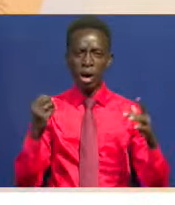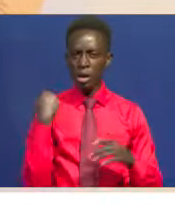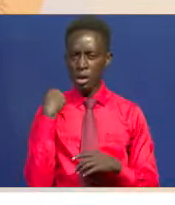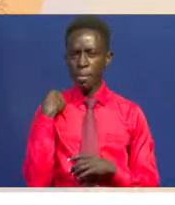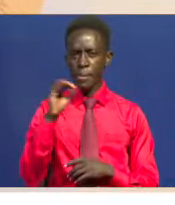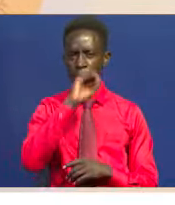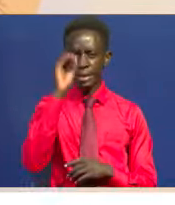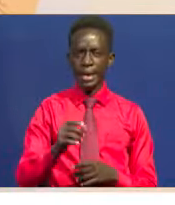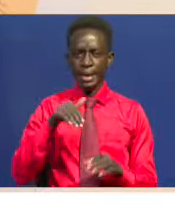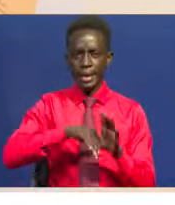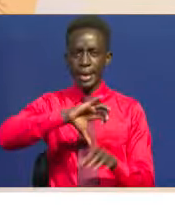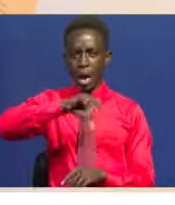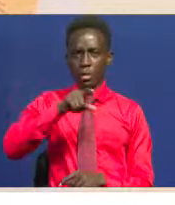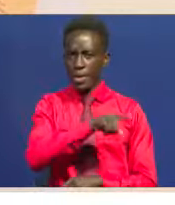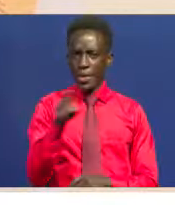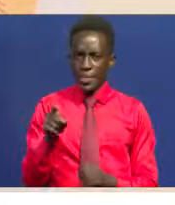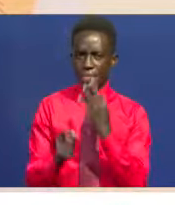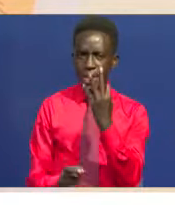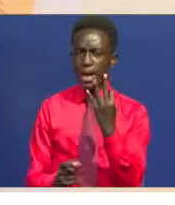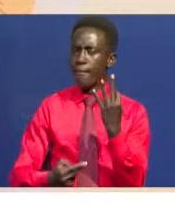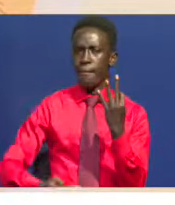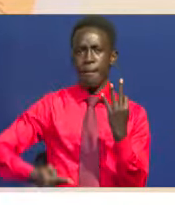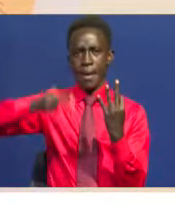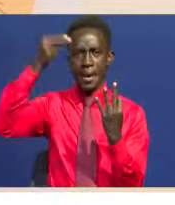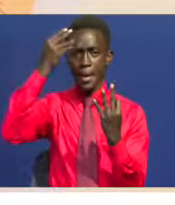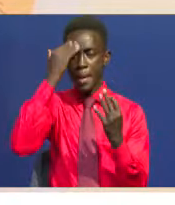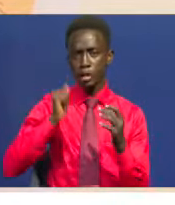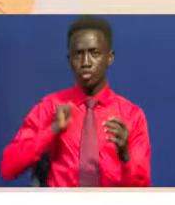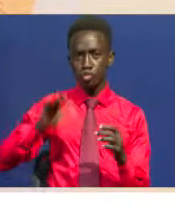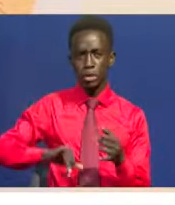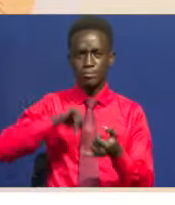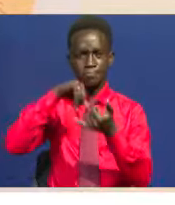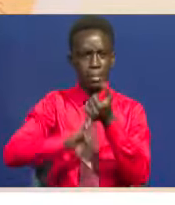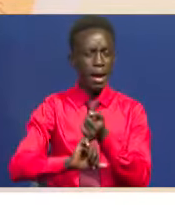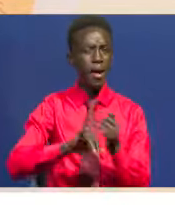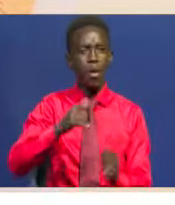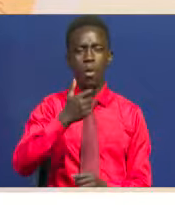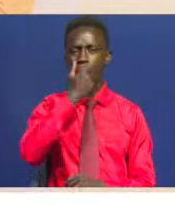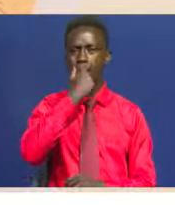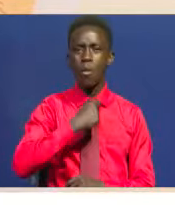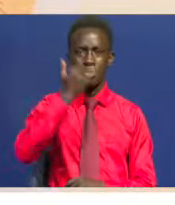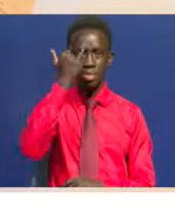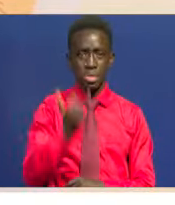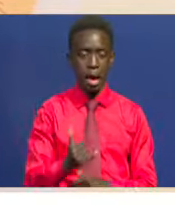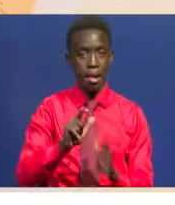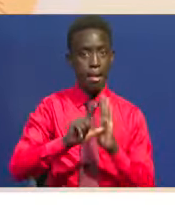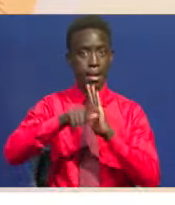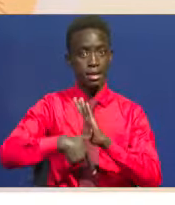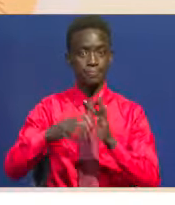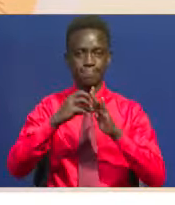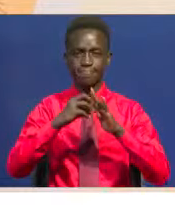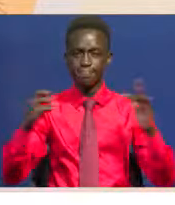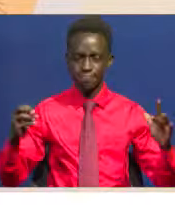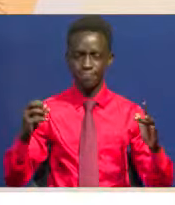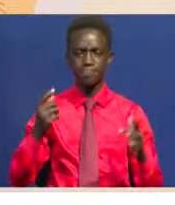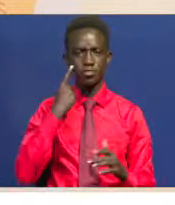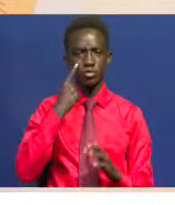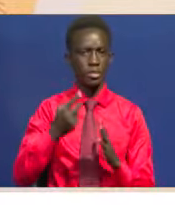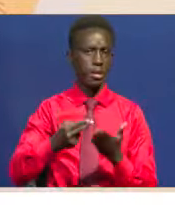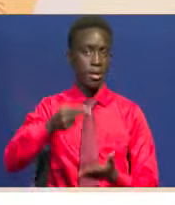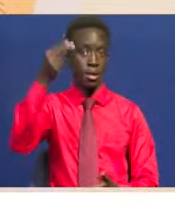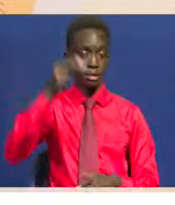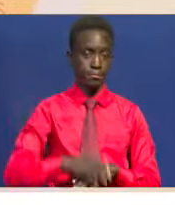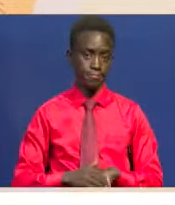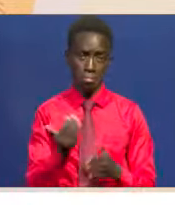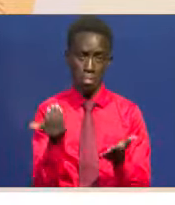are quite high, because our daughters get married at a very early stage, and then divorce rate is also very high. Again,